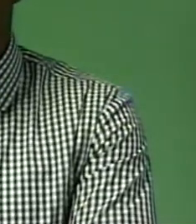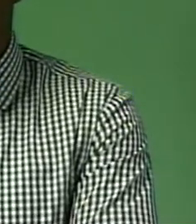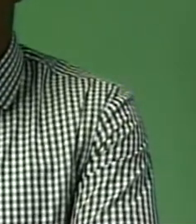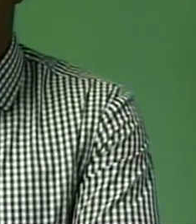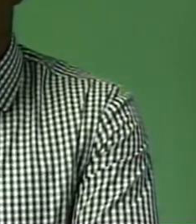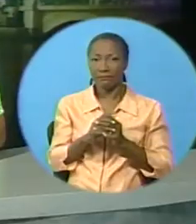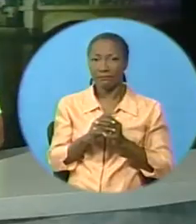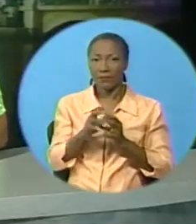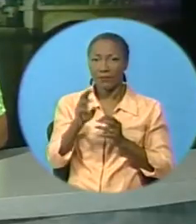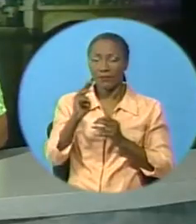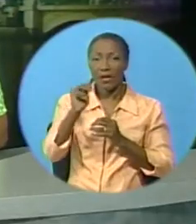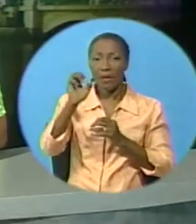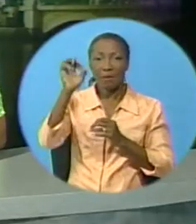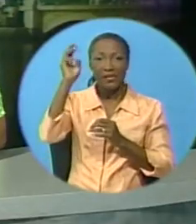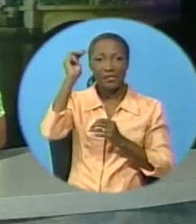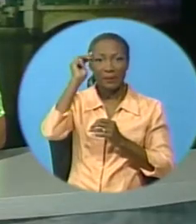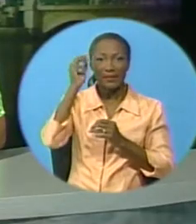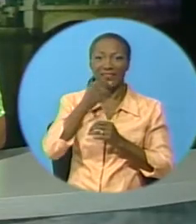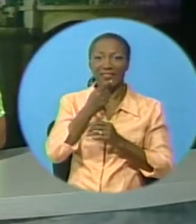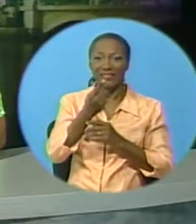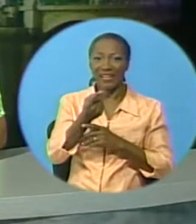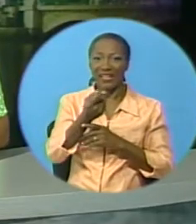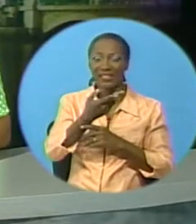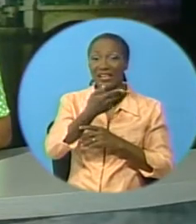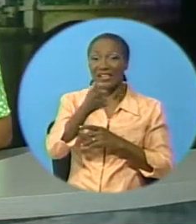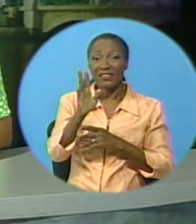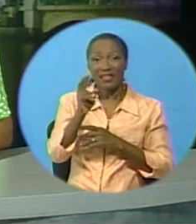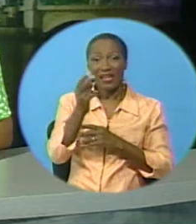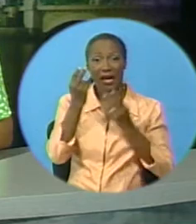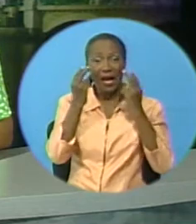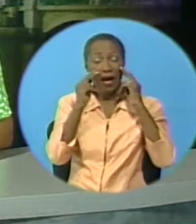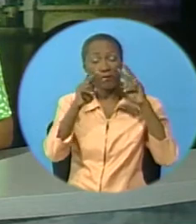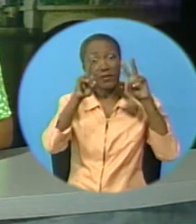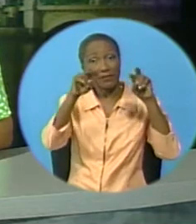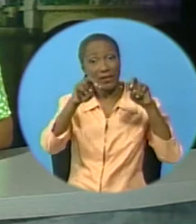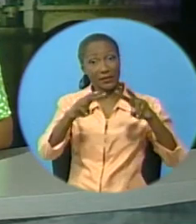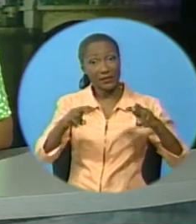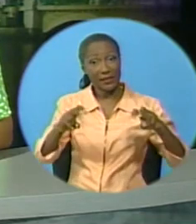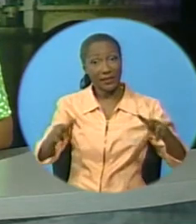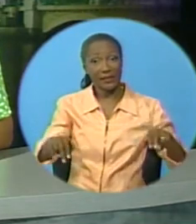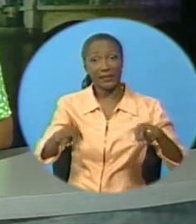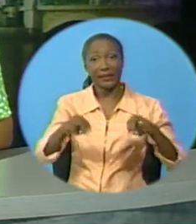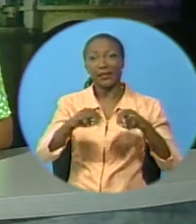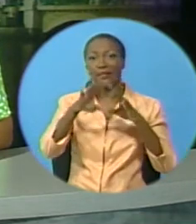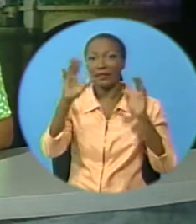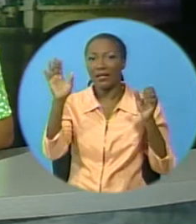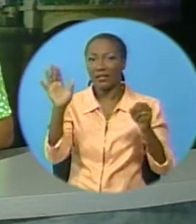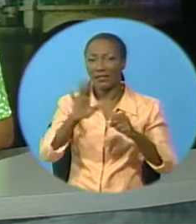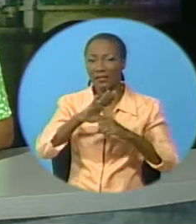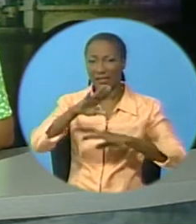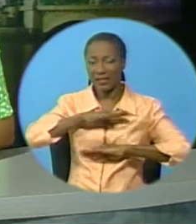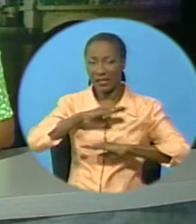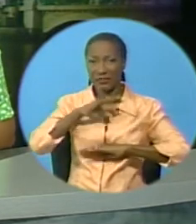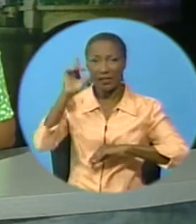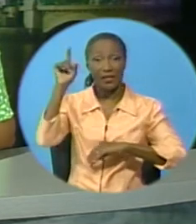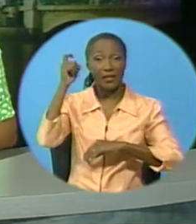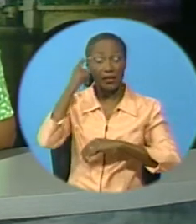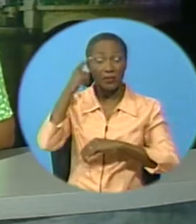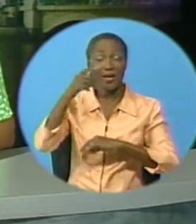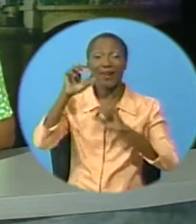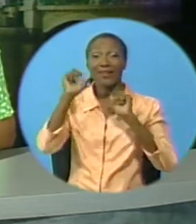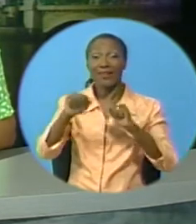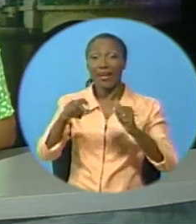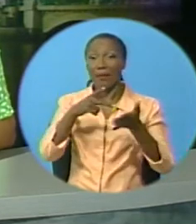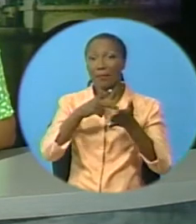NUPW. Mr. McDowell says they have checked out the matter fully and are satisfied that the government has the ability to pay